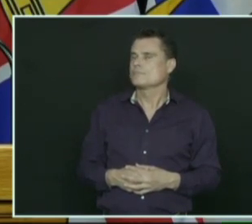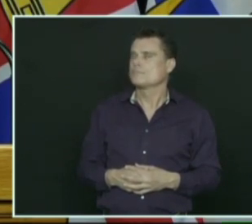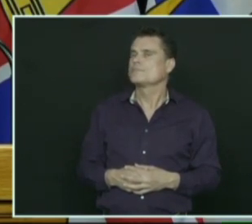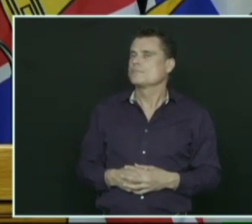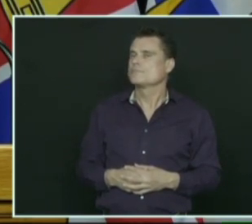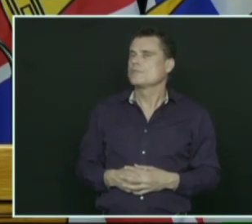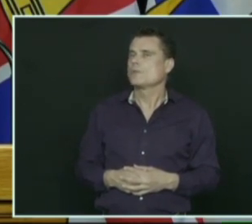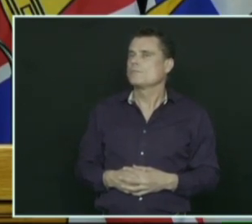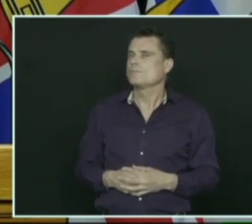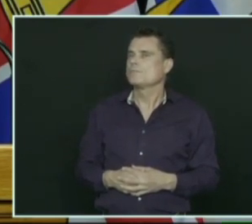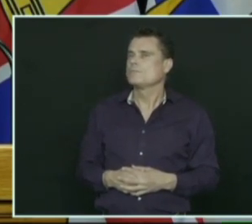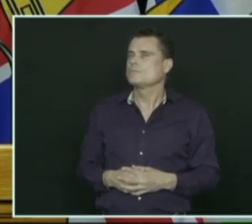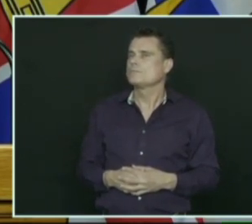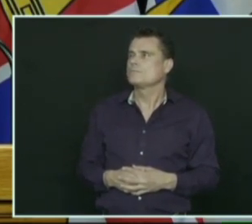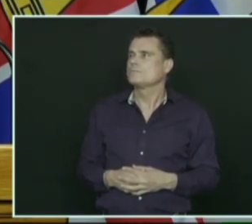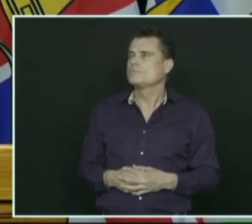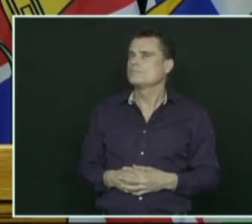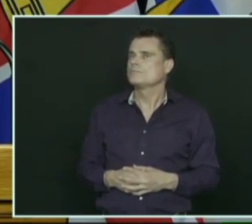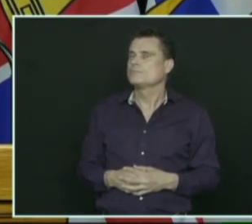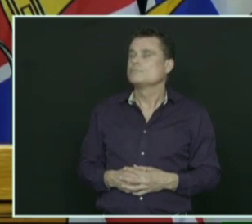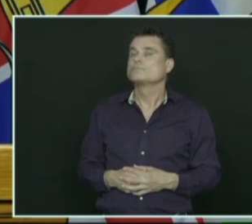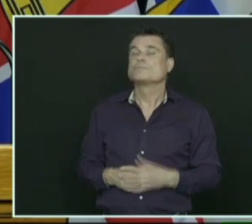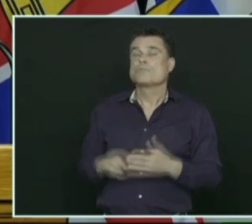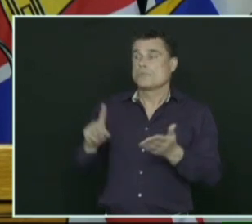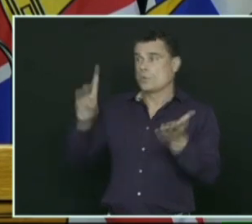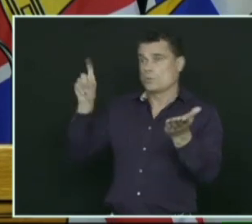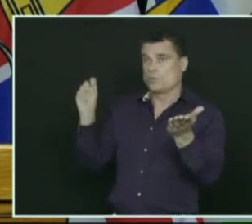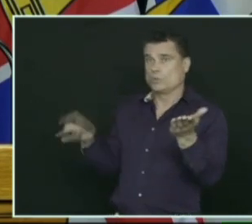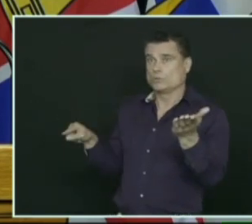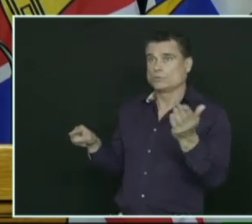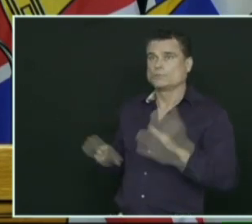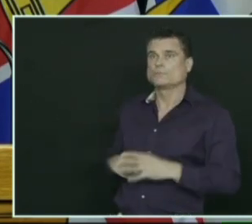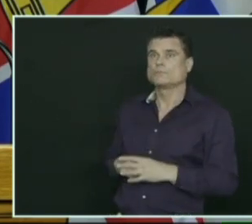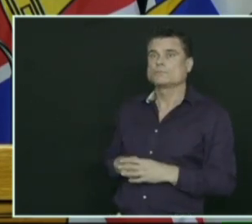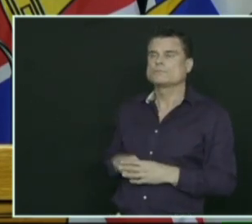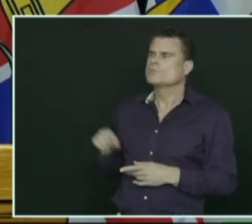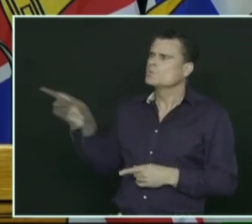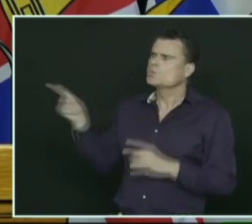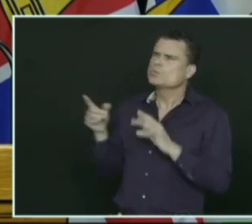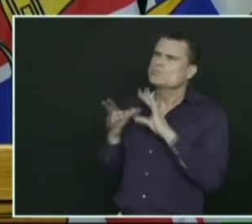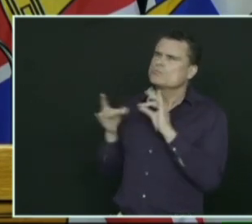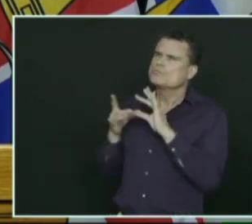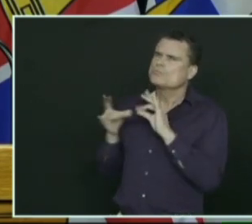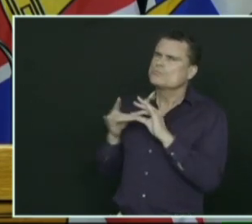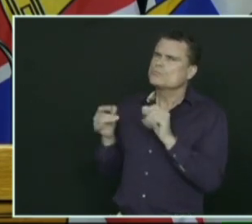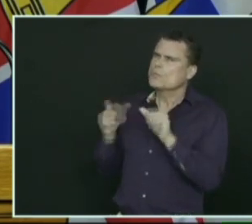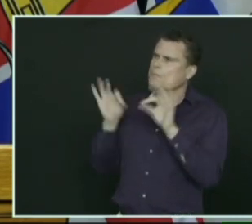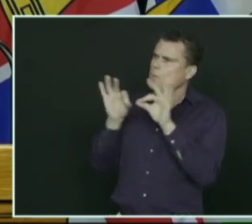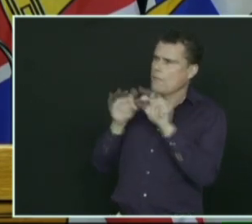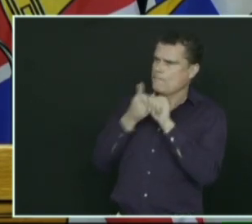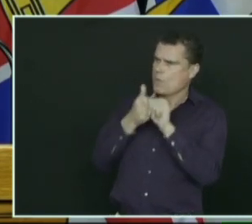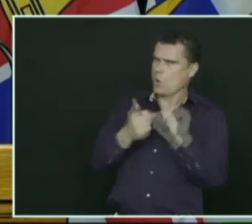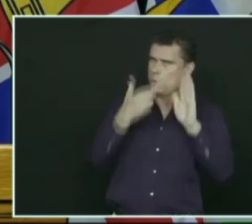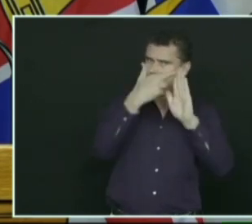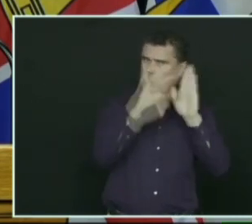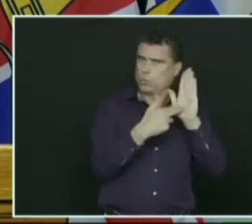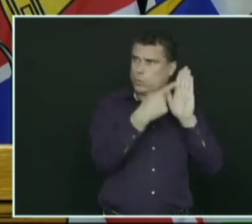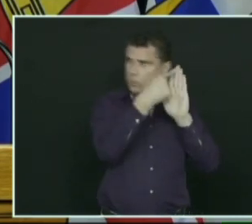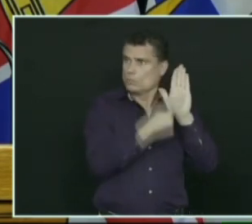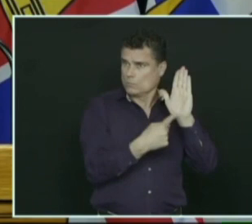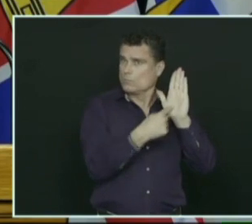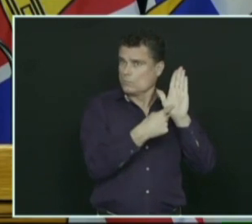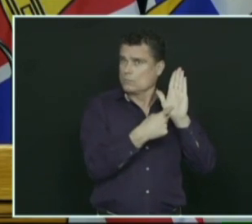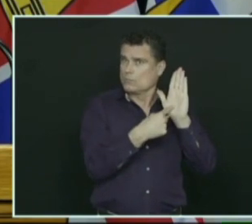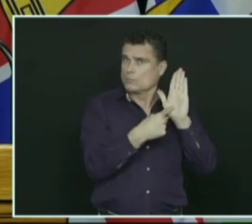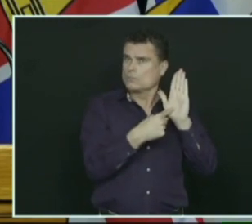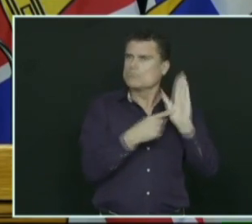us to go outside. I think it's important for our mental health as well as our physical health and our family health. So I encourage people to go